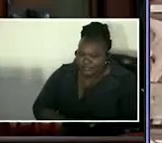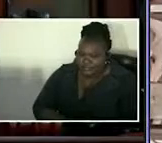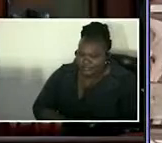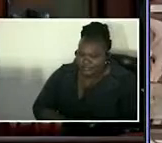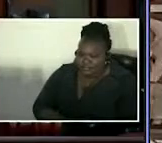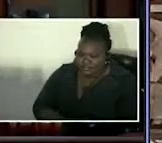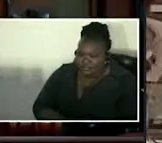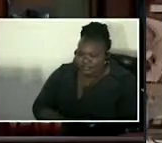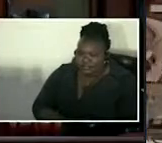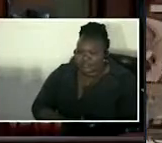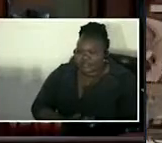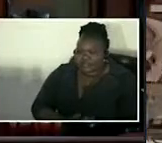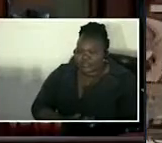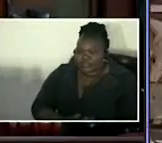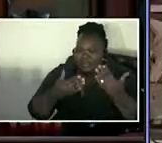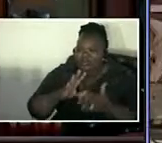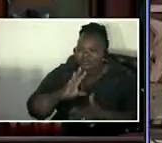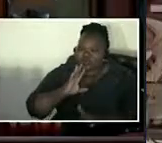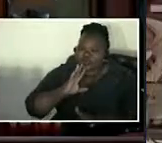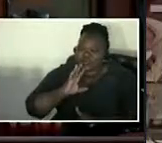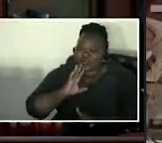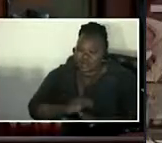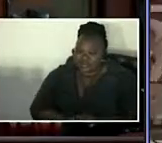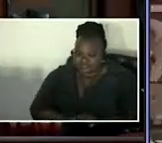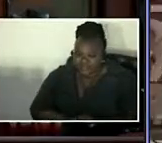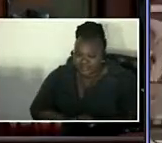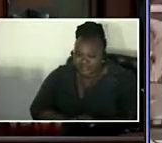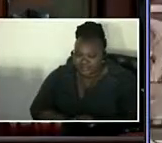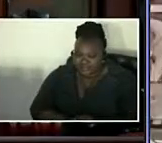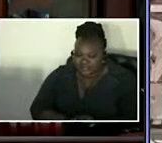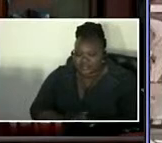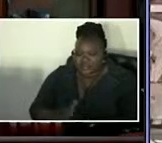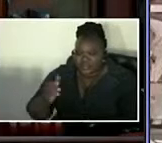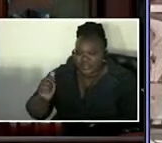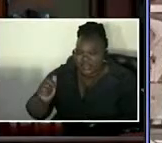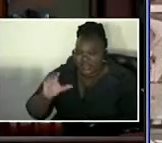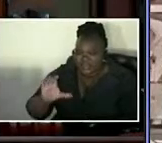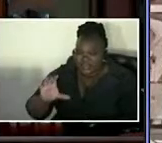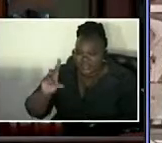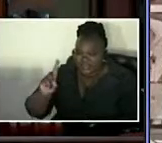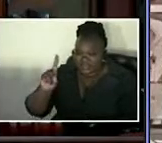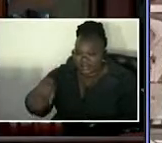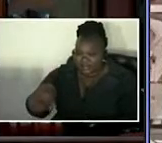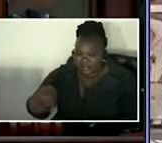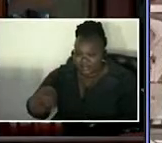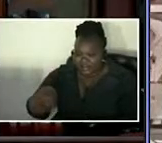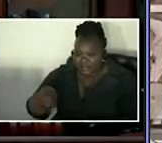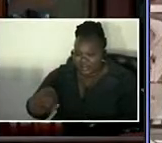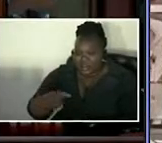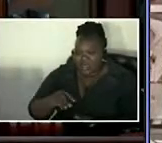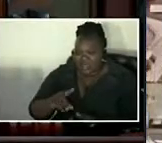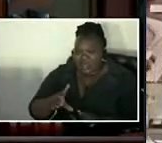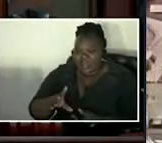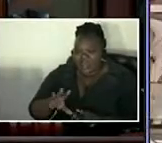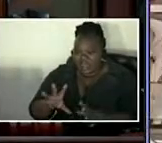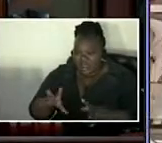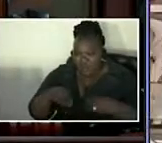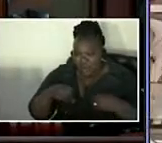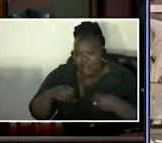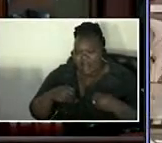thank you speaker asacdp we donate and welcome the budget